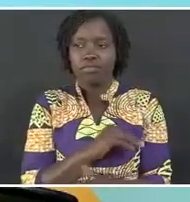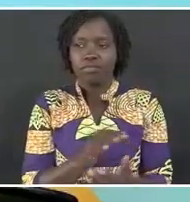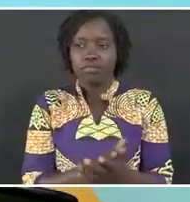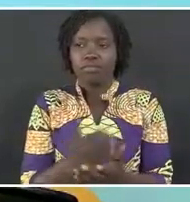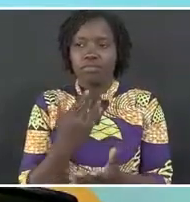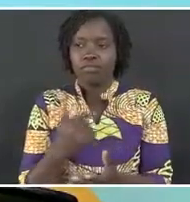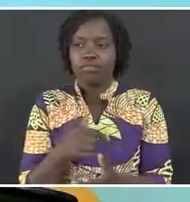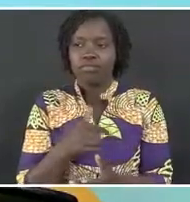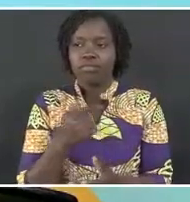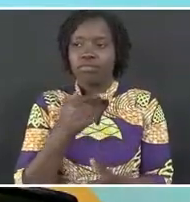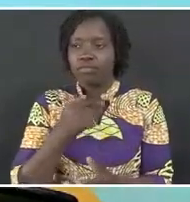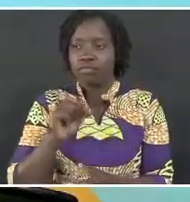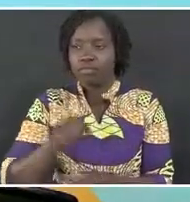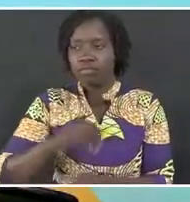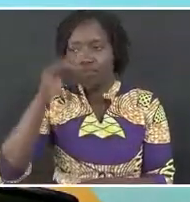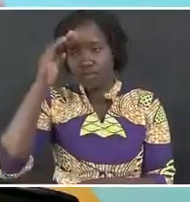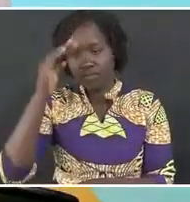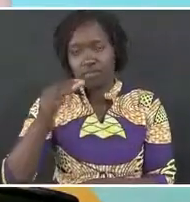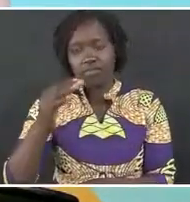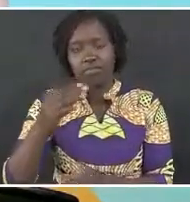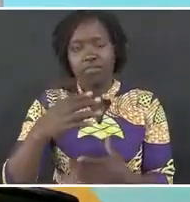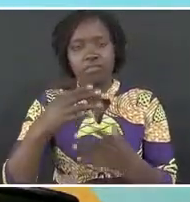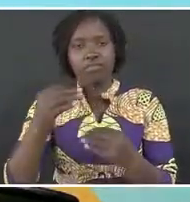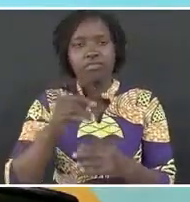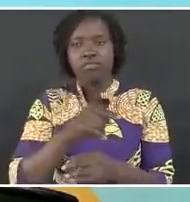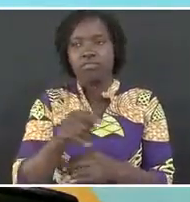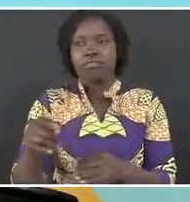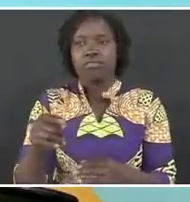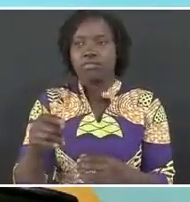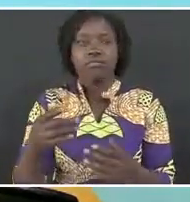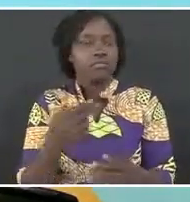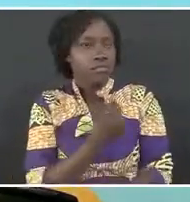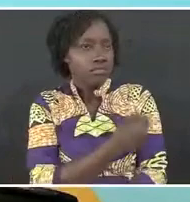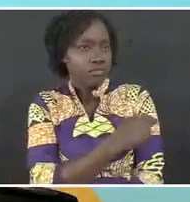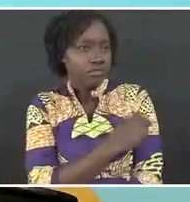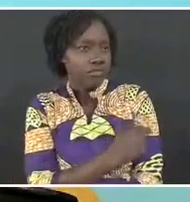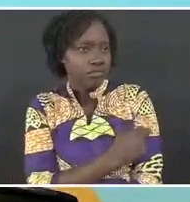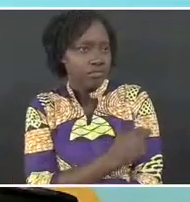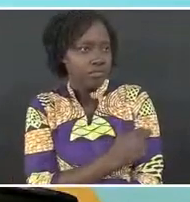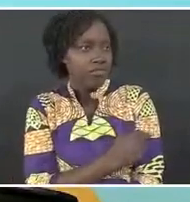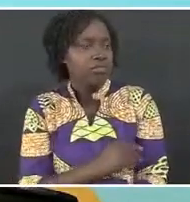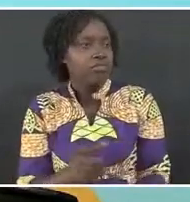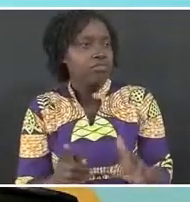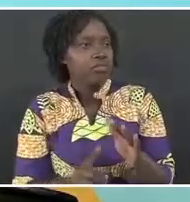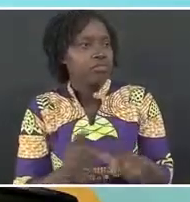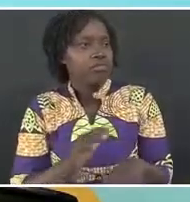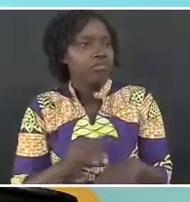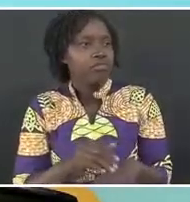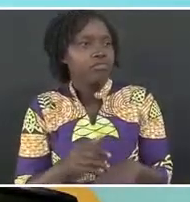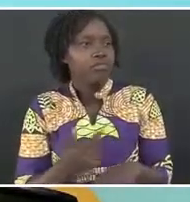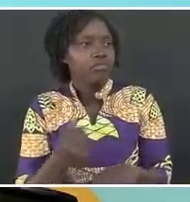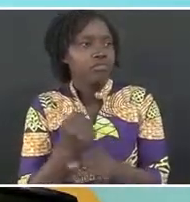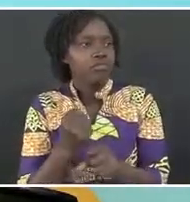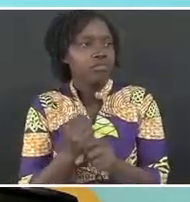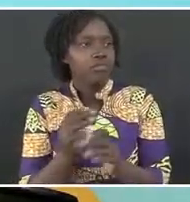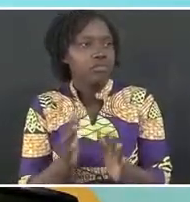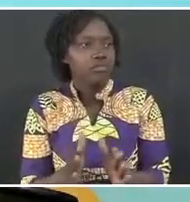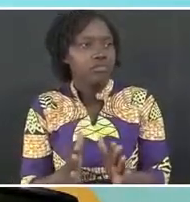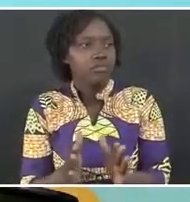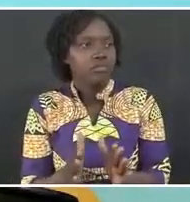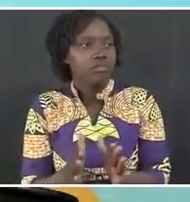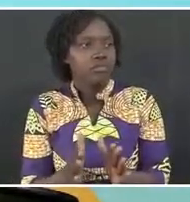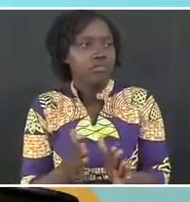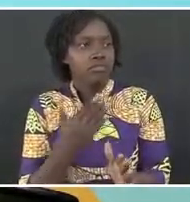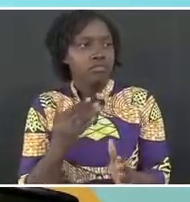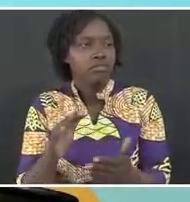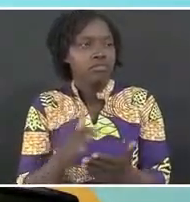I want us to say yes, sir, to going to those hospitals. The hospital ministry is calling for workers. I want